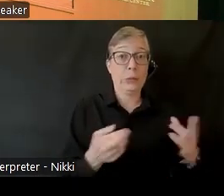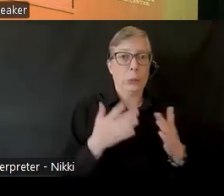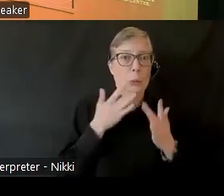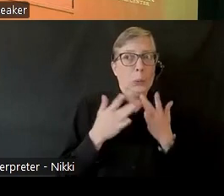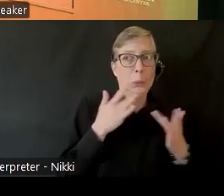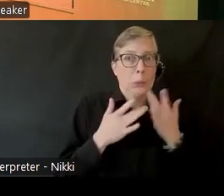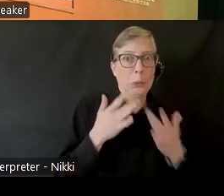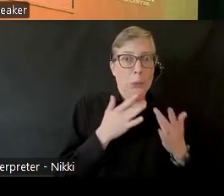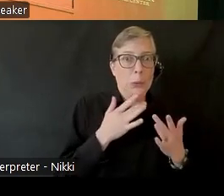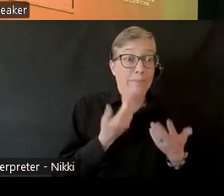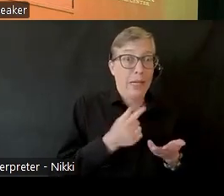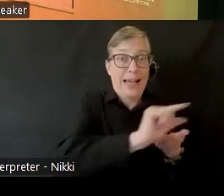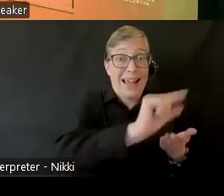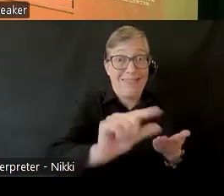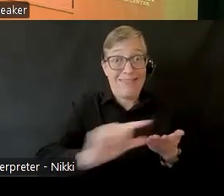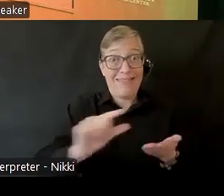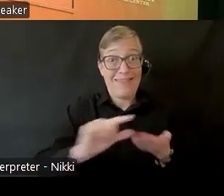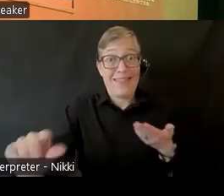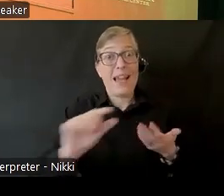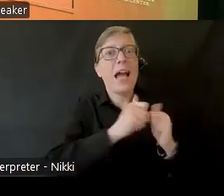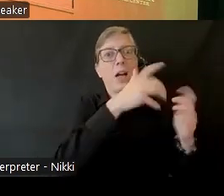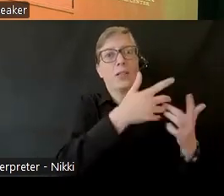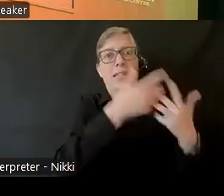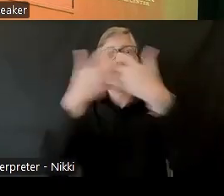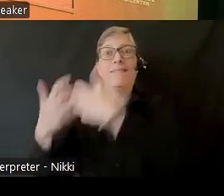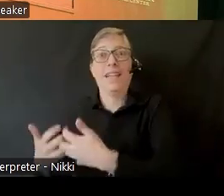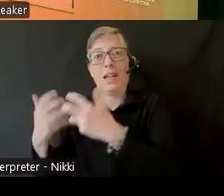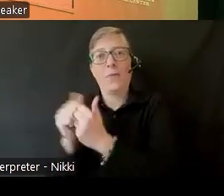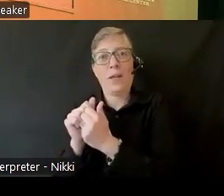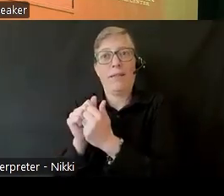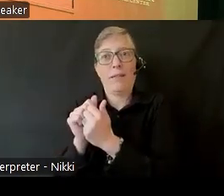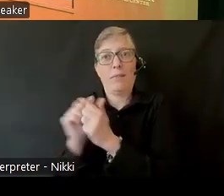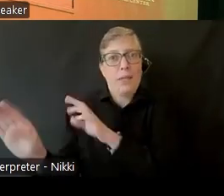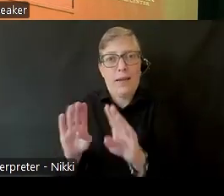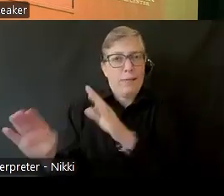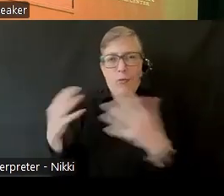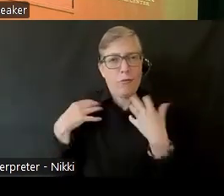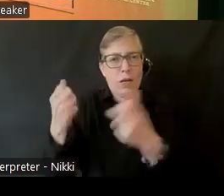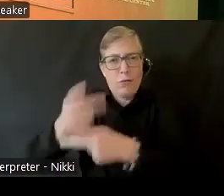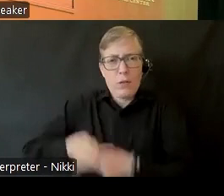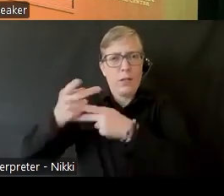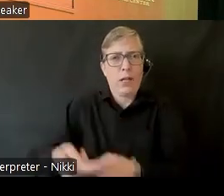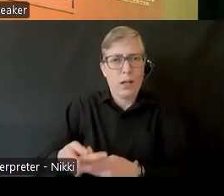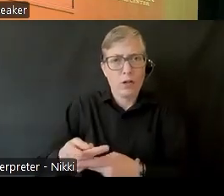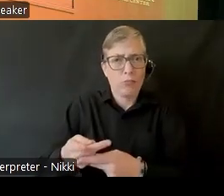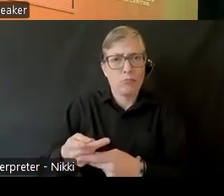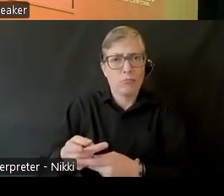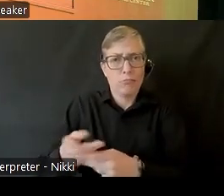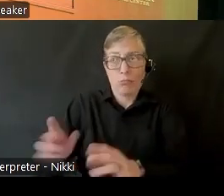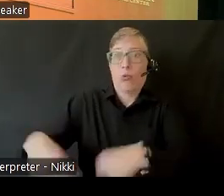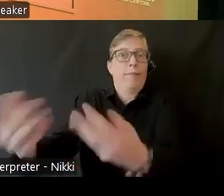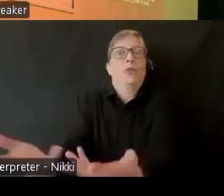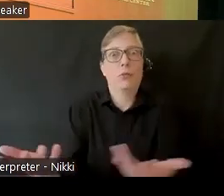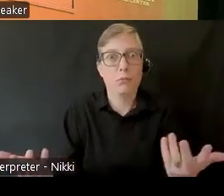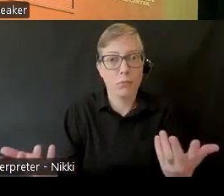fit in terms of how we think about delivering behavioral health care, right? So what value